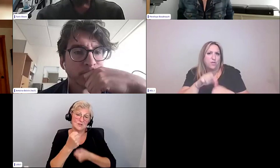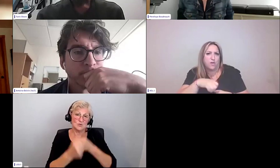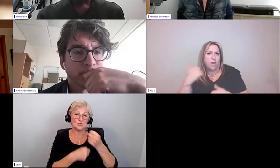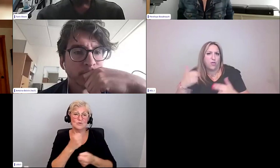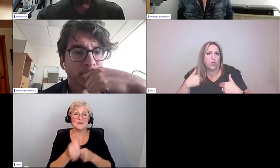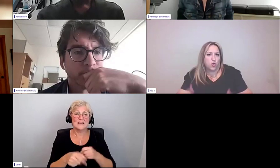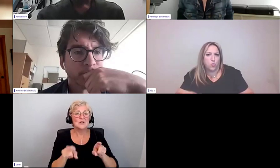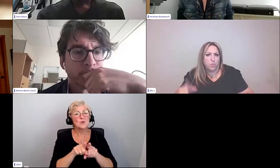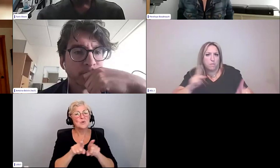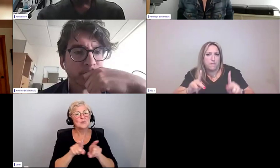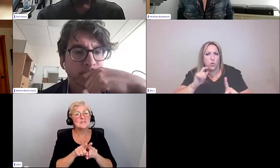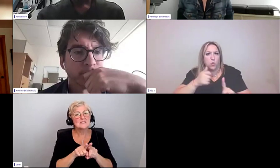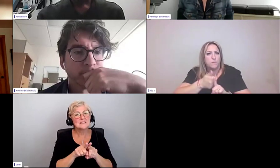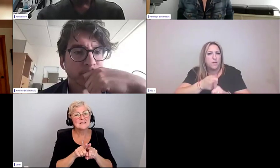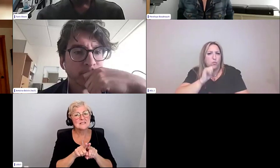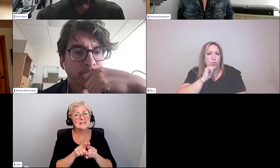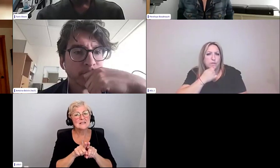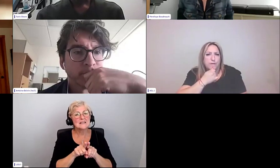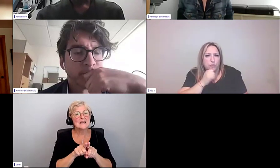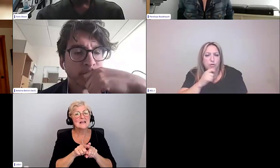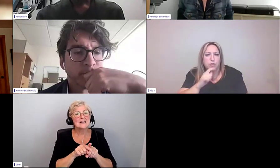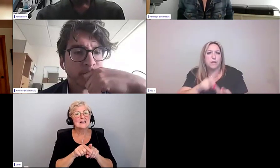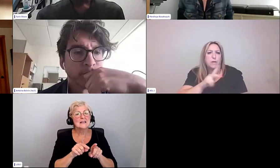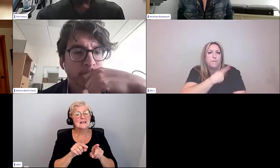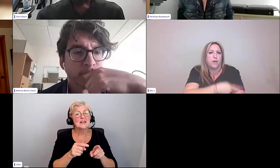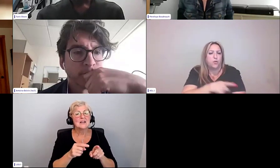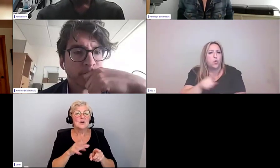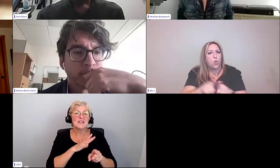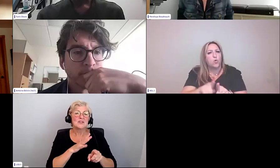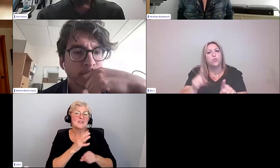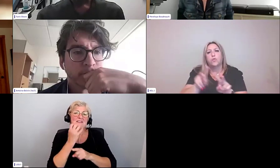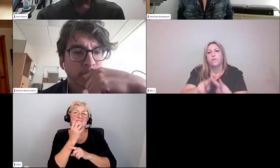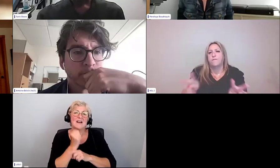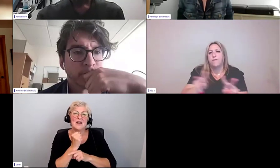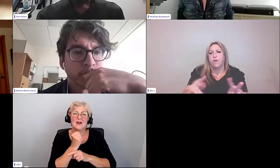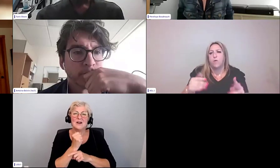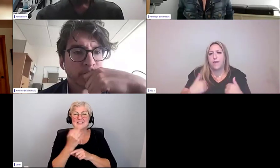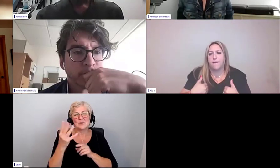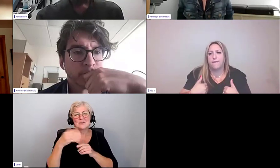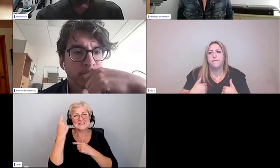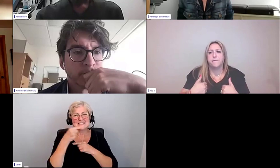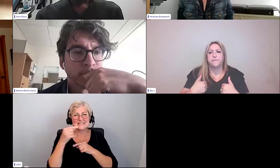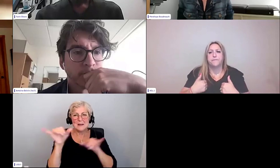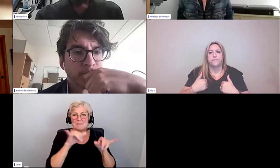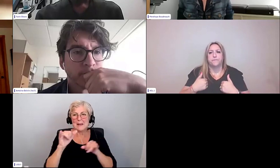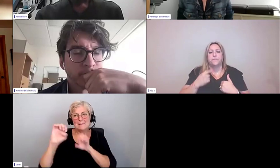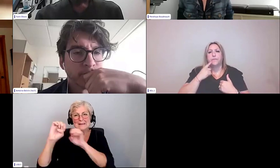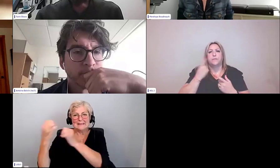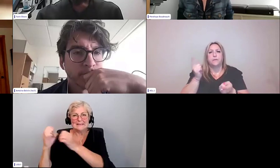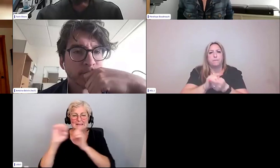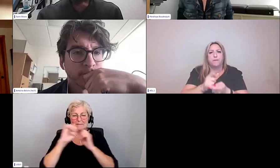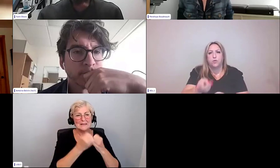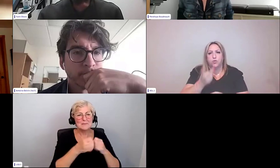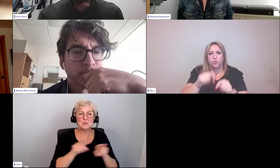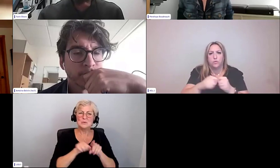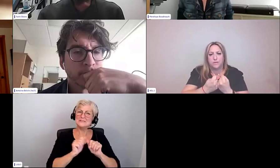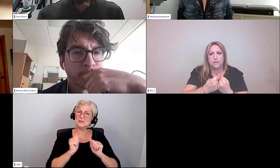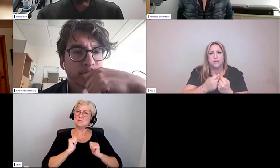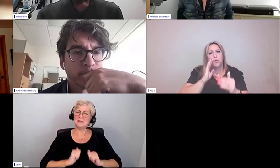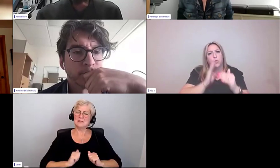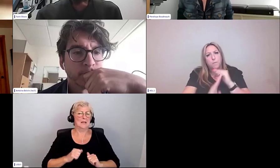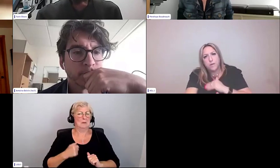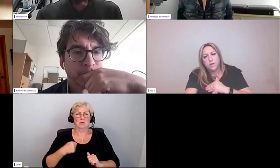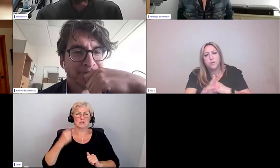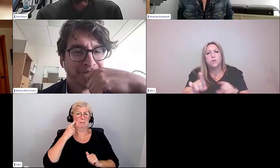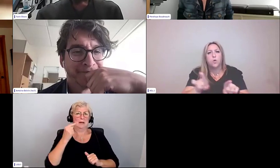that's suffering. The patients also, we have values that meet in the two teams. Humility also,